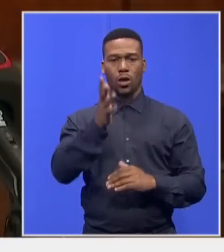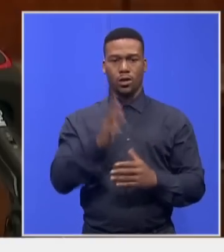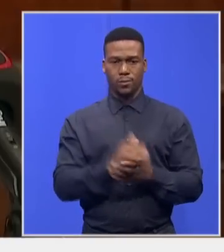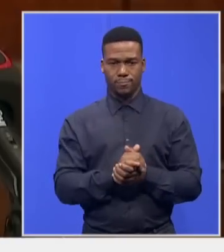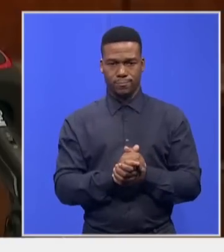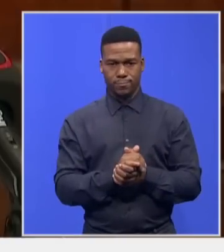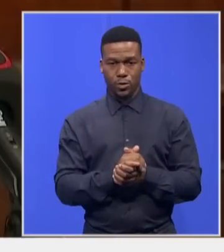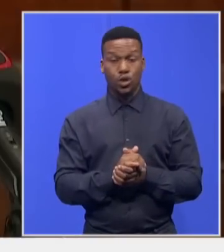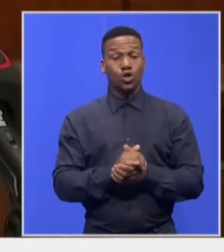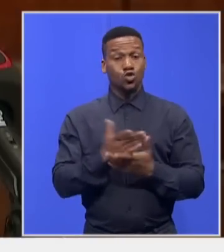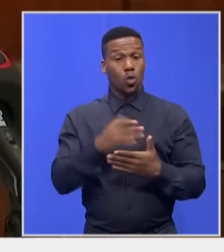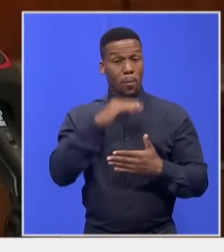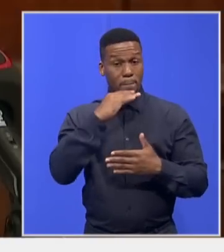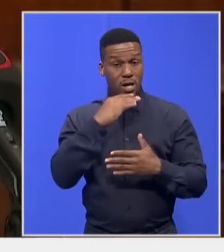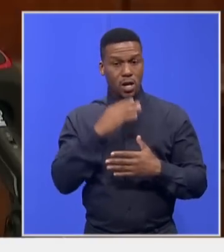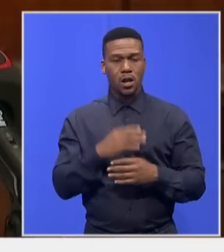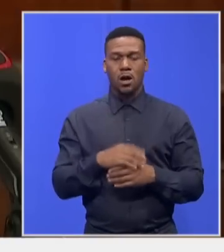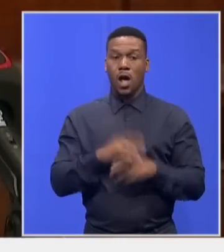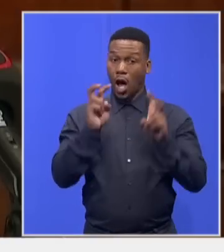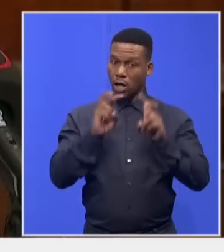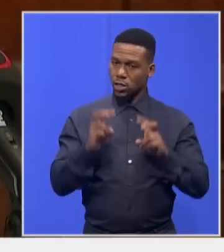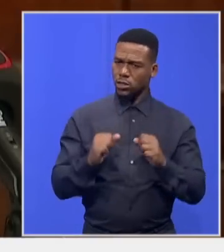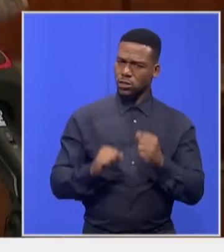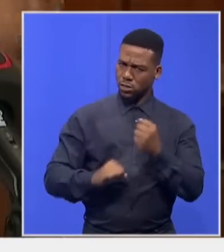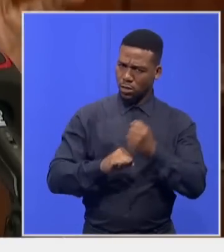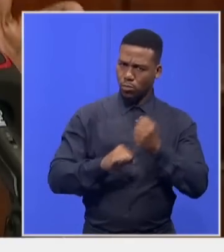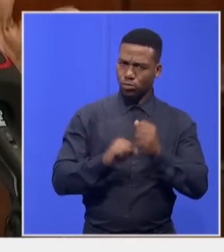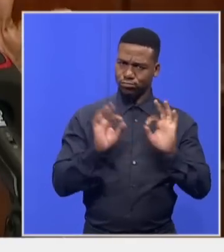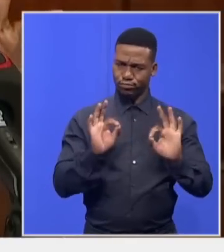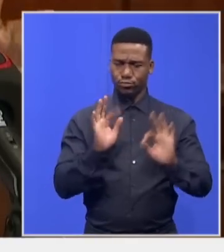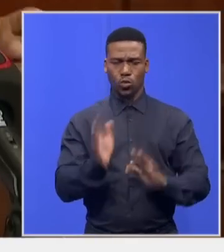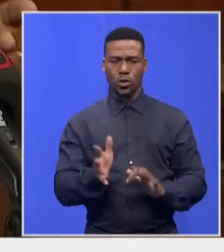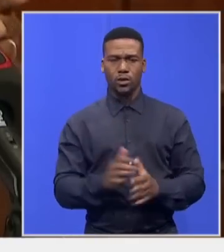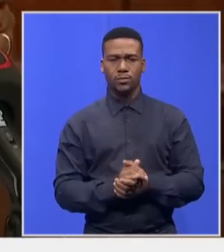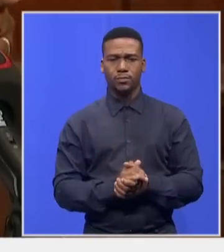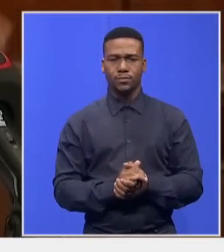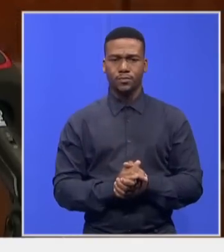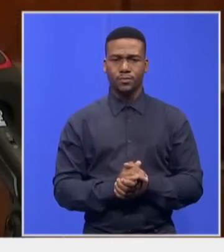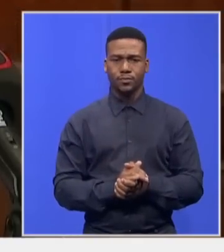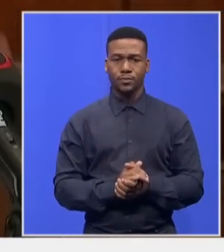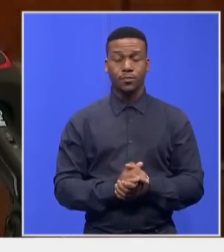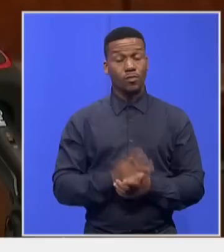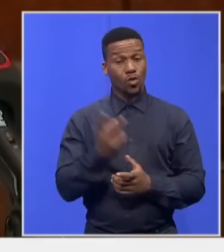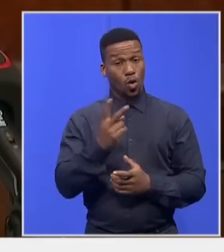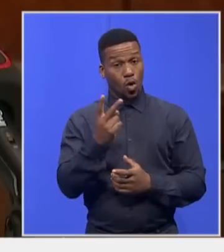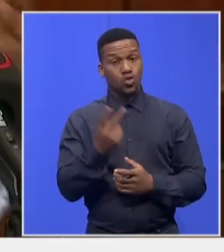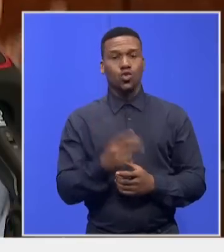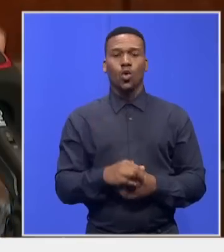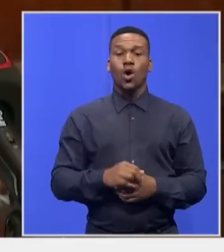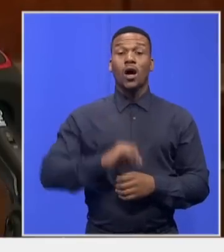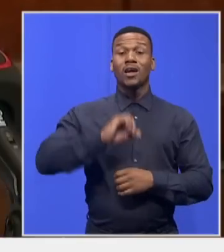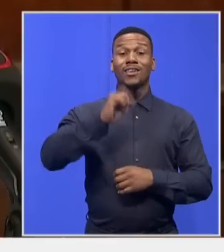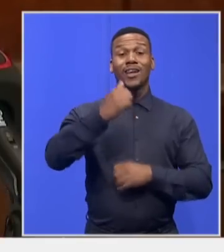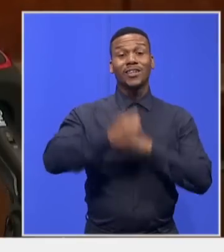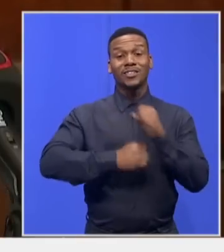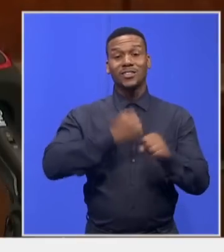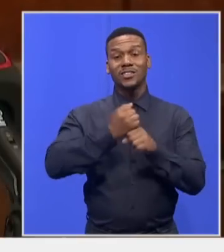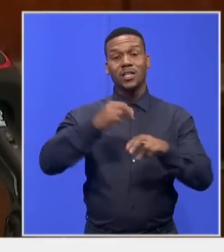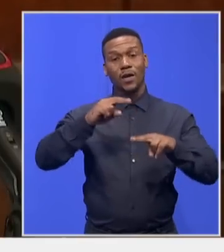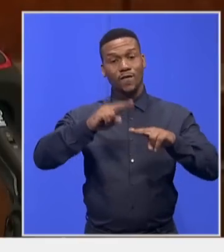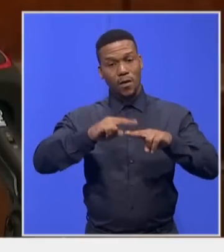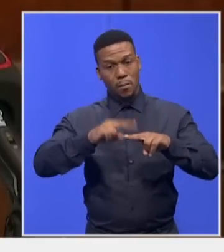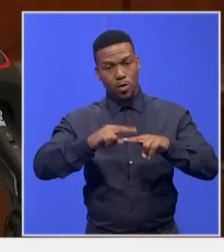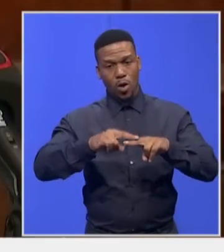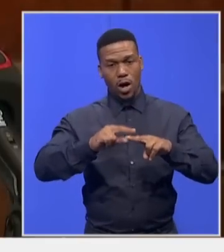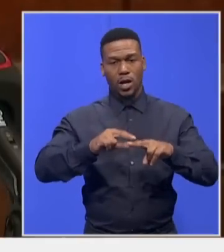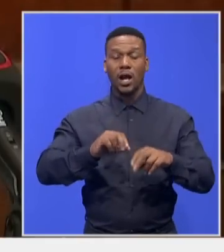grid. And then in the long term, what is it that we are doing? Of course, by February of next year, another unit will be commissioned.